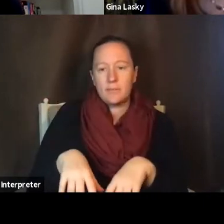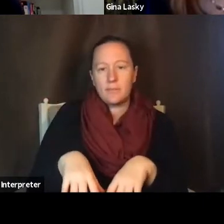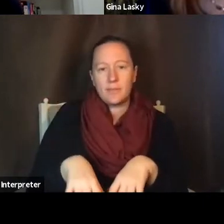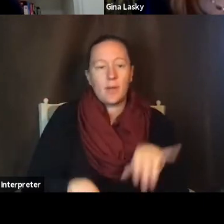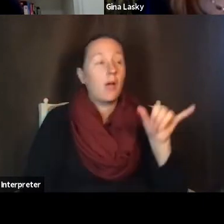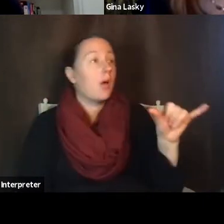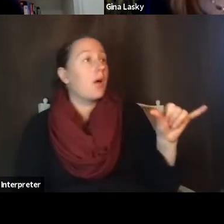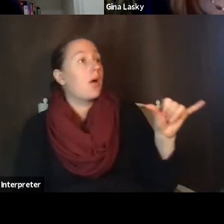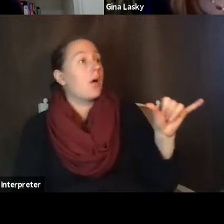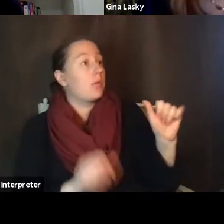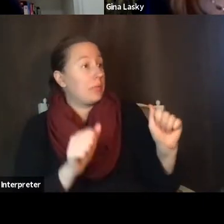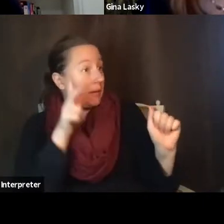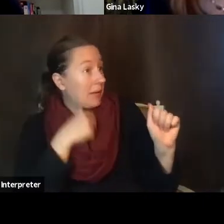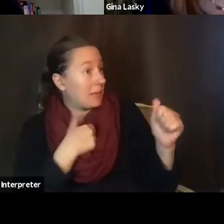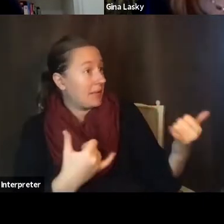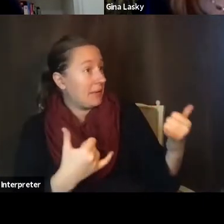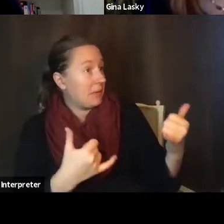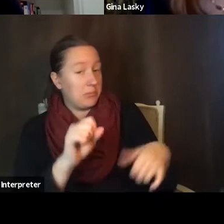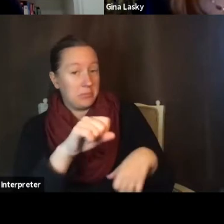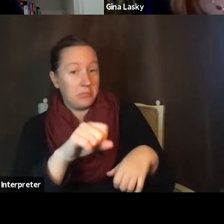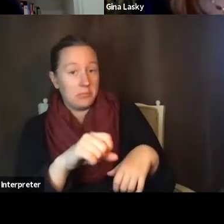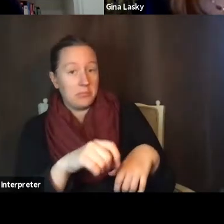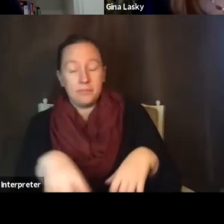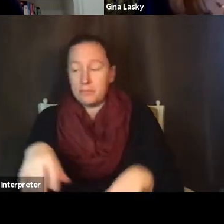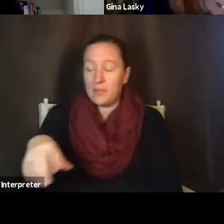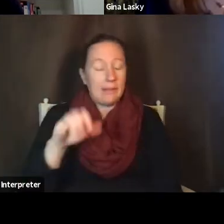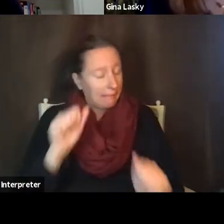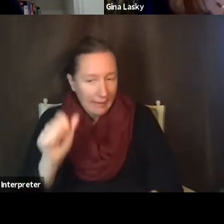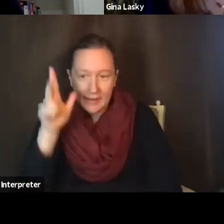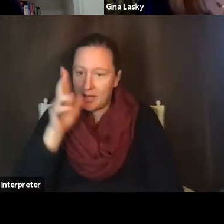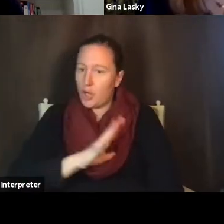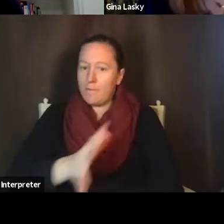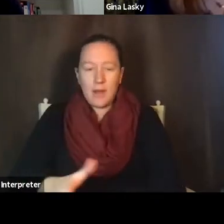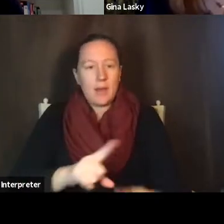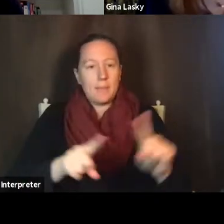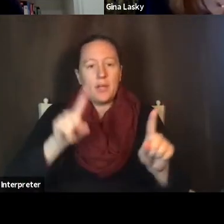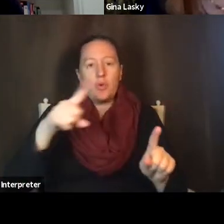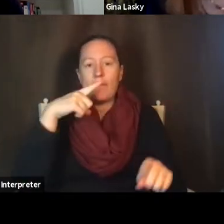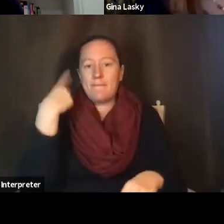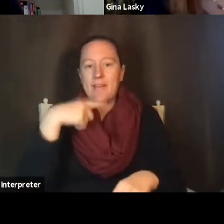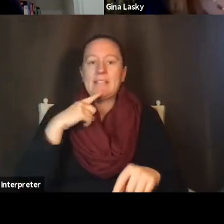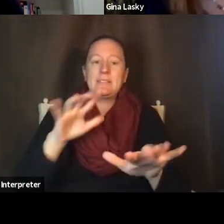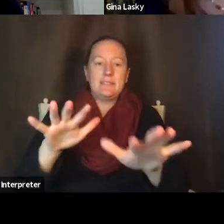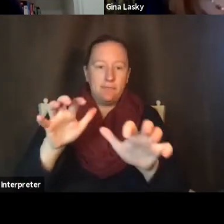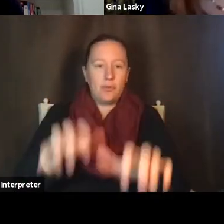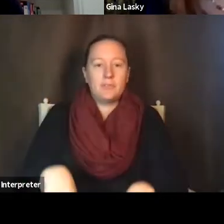oh, can you hear me now? We can hear you. Your face is a little bit frozen, but we can hear